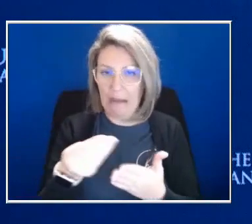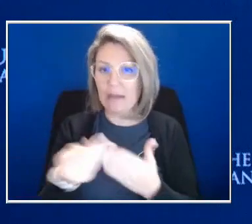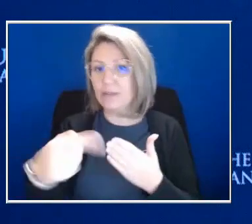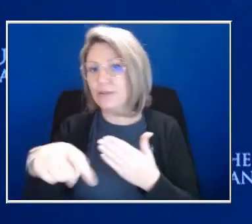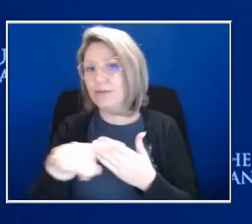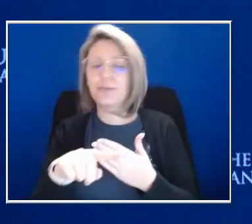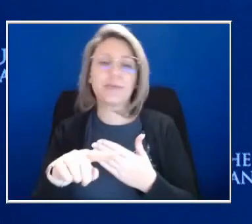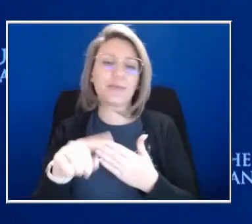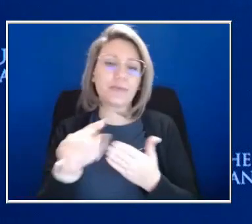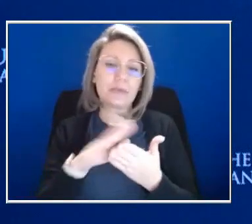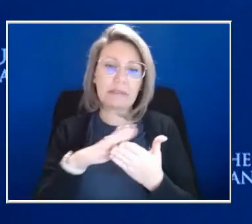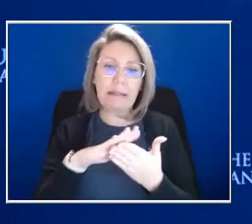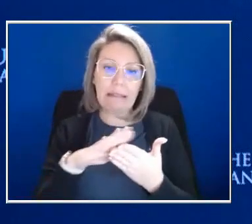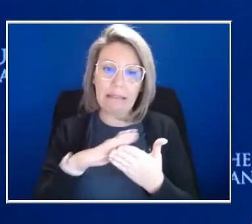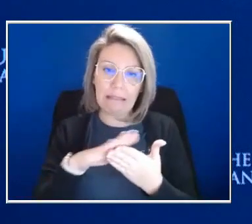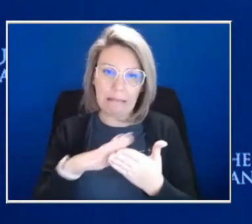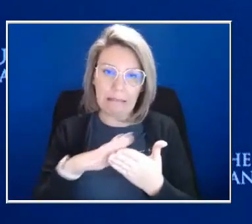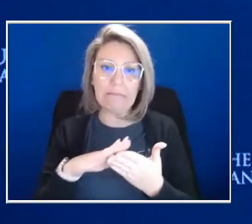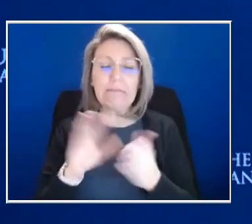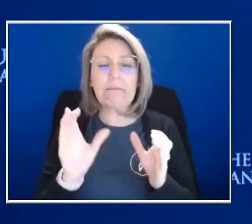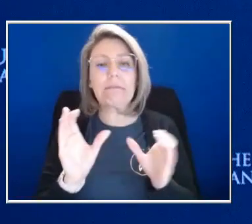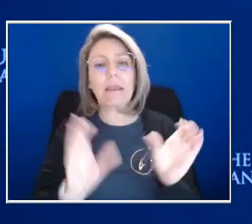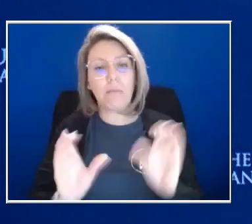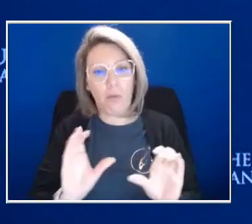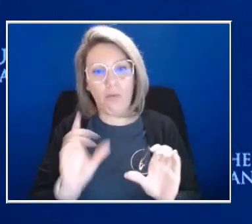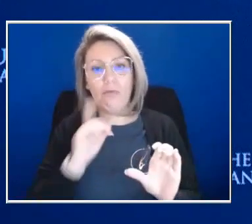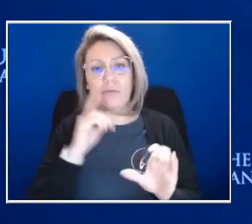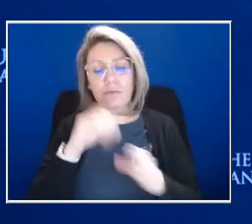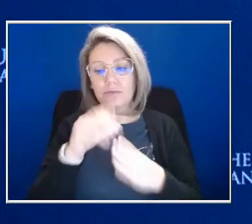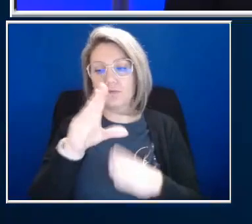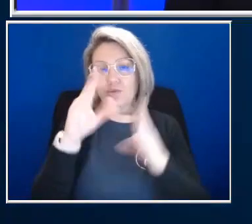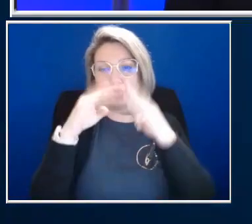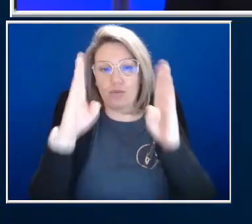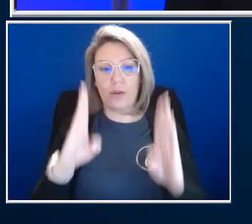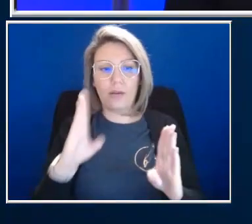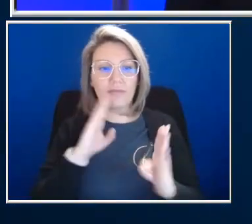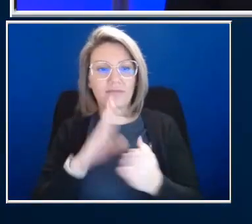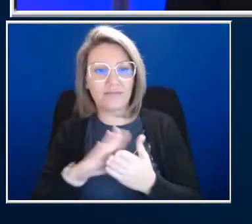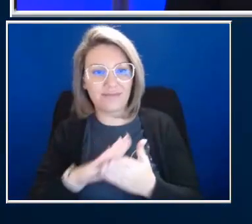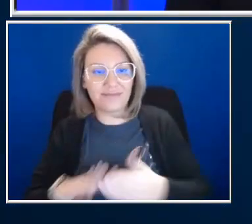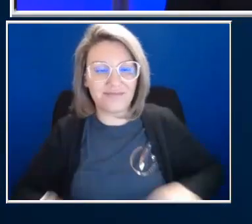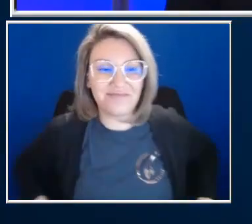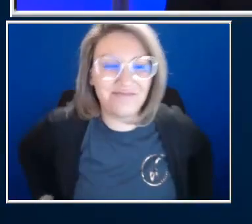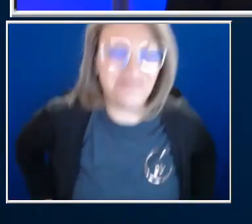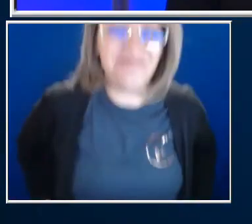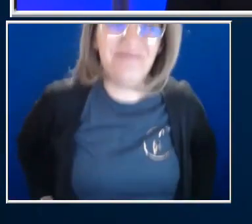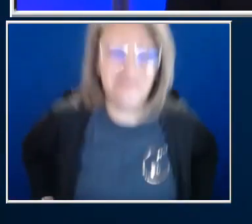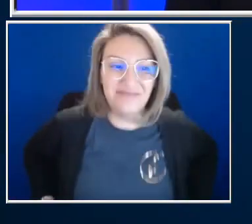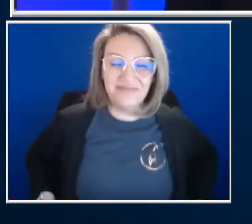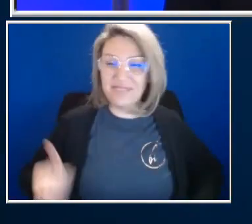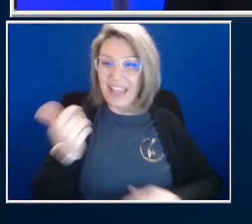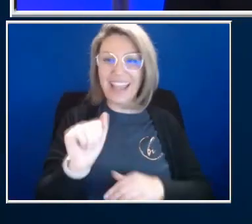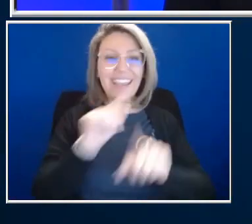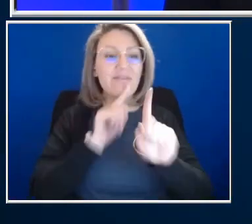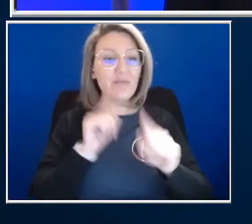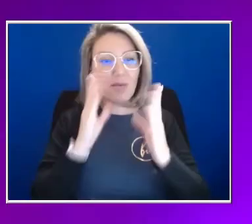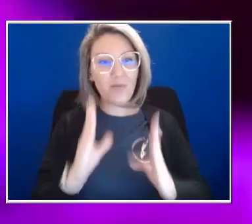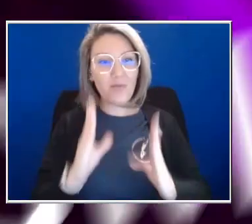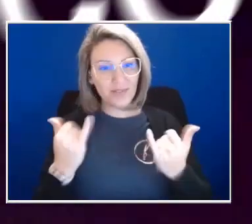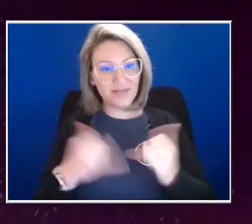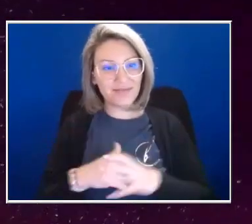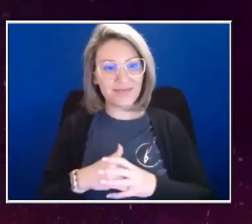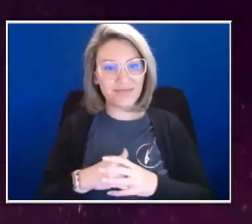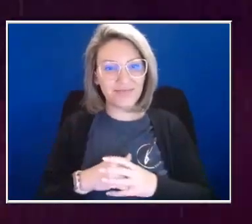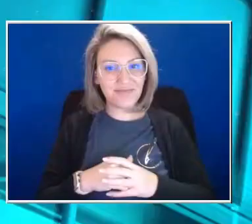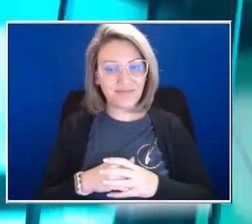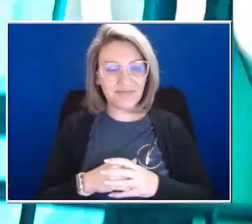cleaners at the store, and you can use them in your household to disinfect and clean. All right. Do we have any reporters on the line today? Let's get to